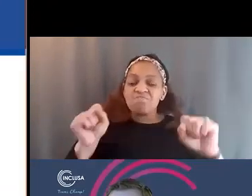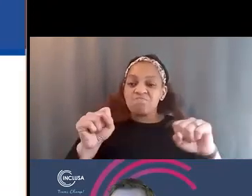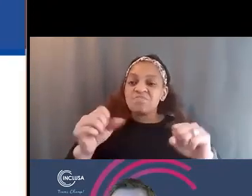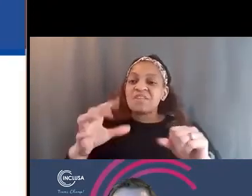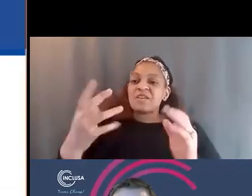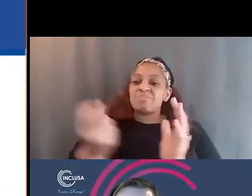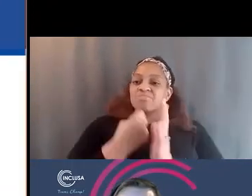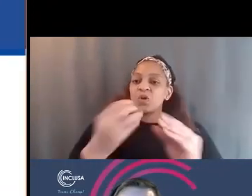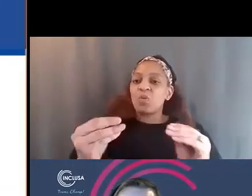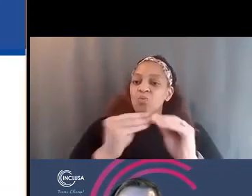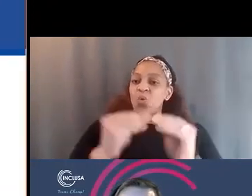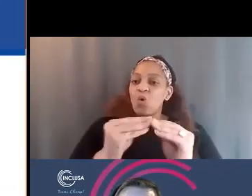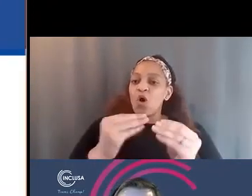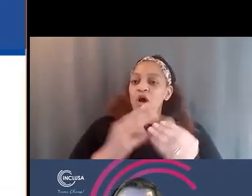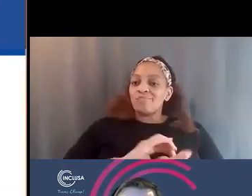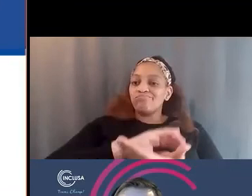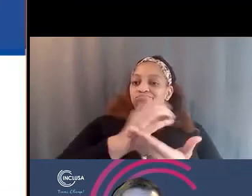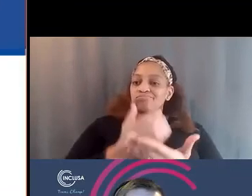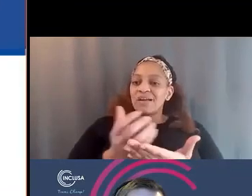better connected to their communities.